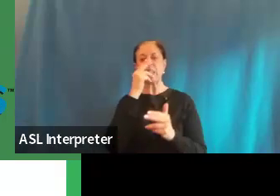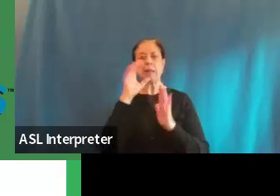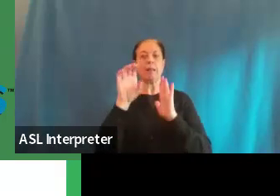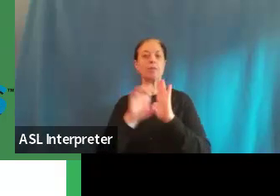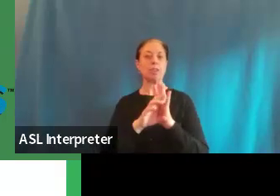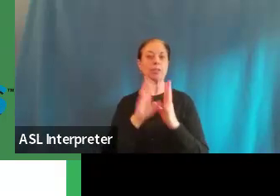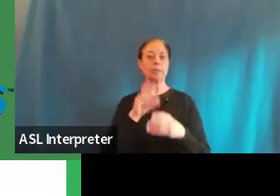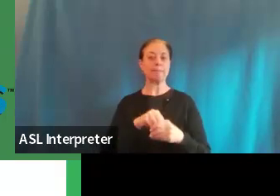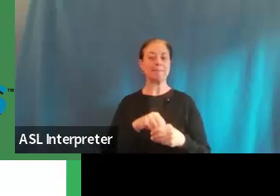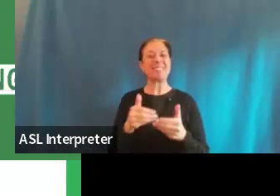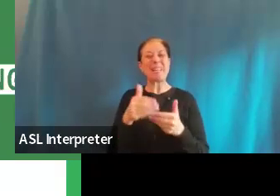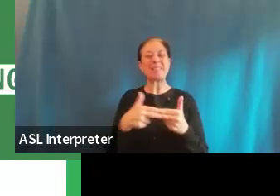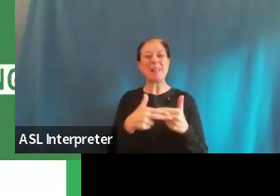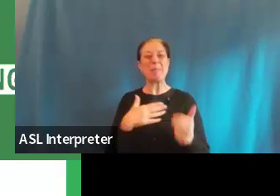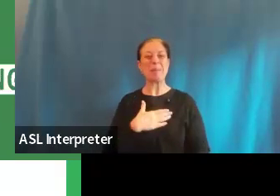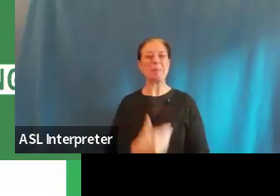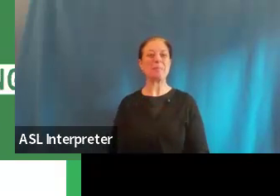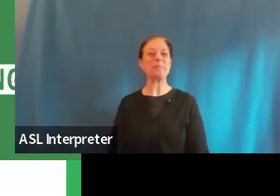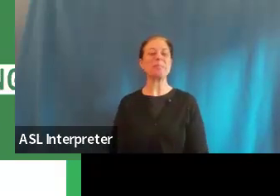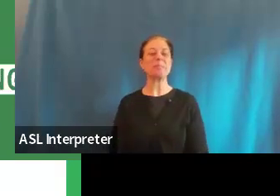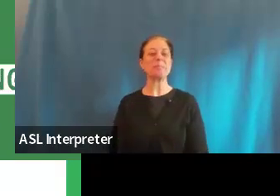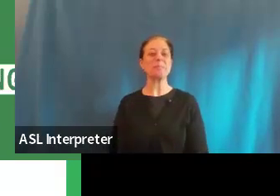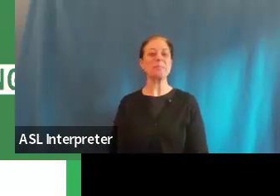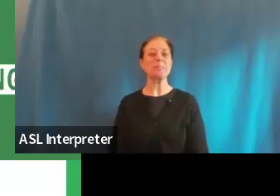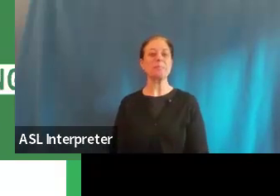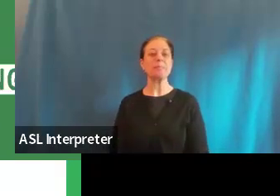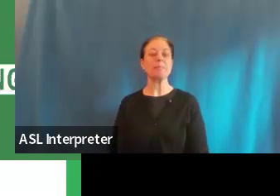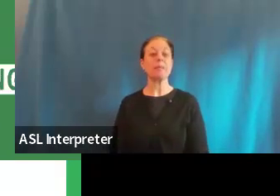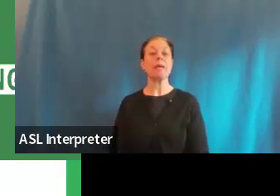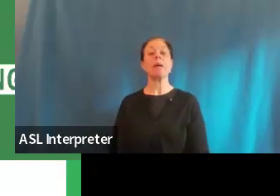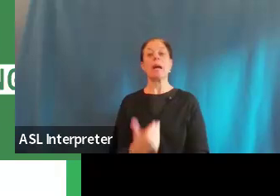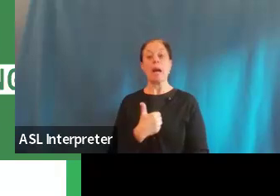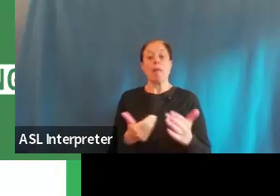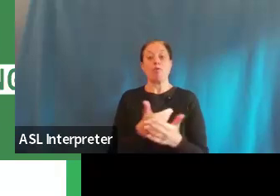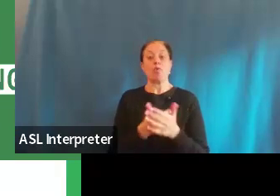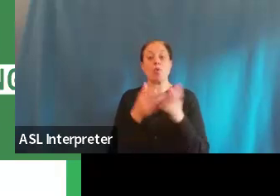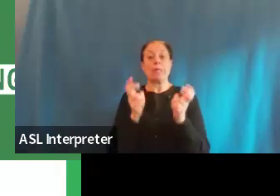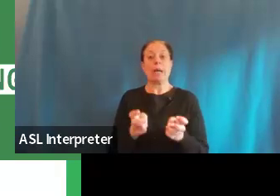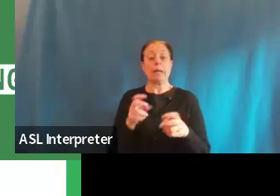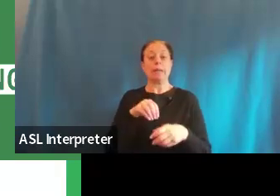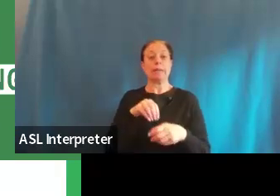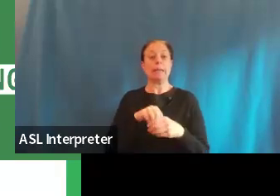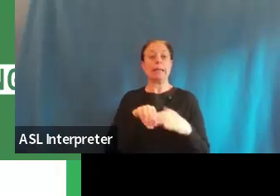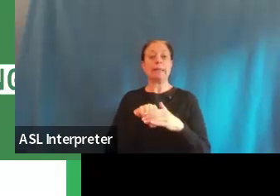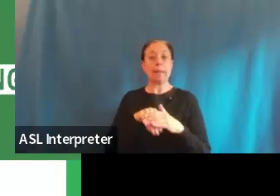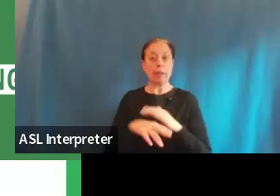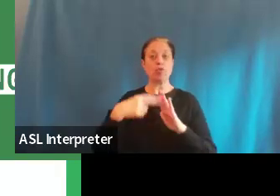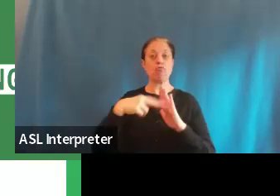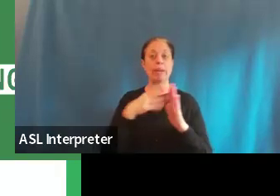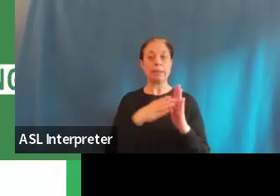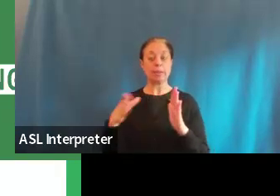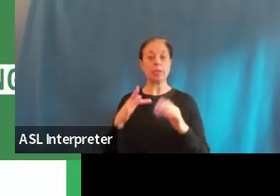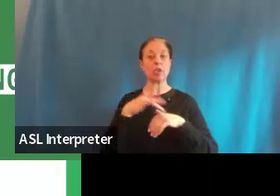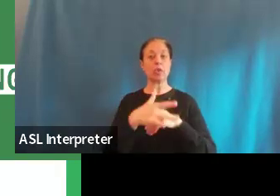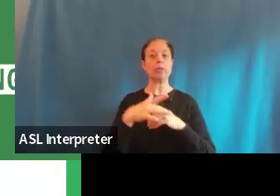illustrations. Next slide, please. And here we have some new titles in our Step Into Reading series, our early